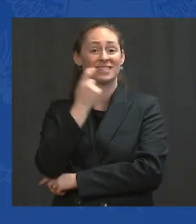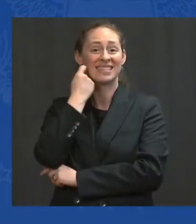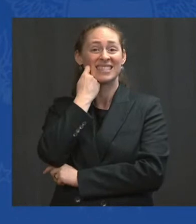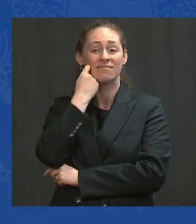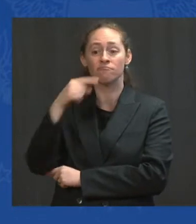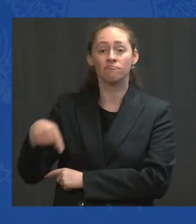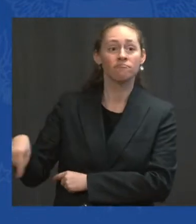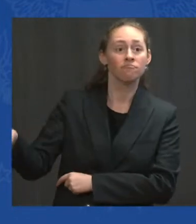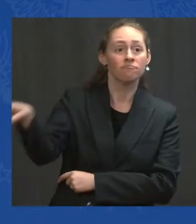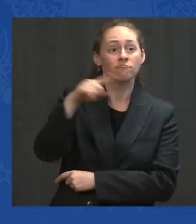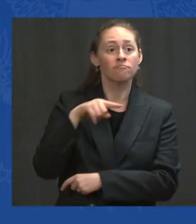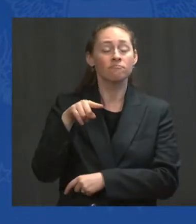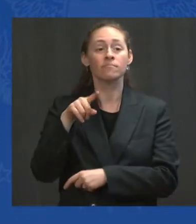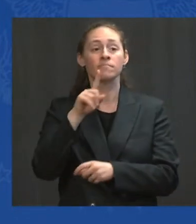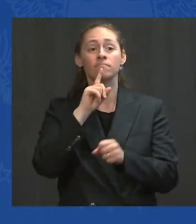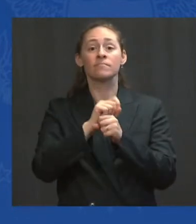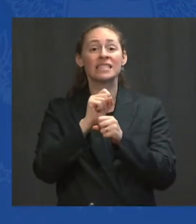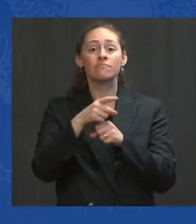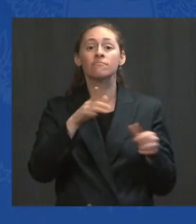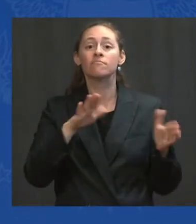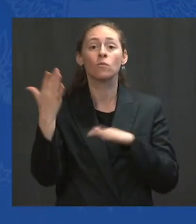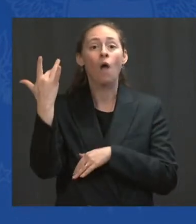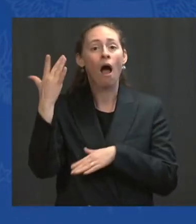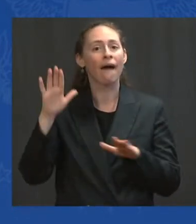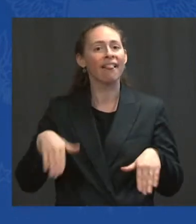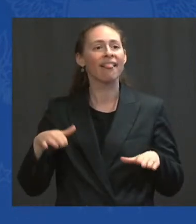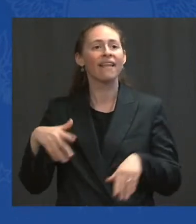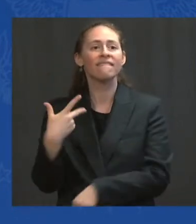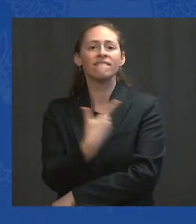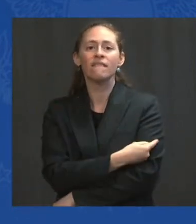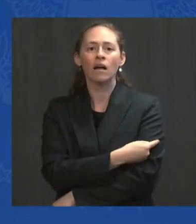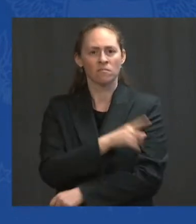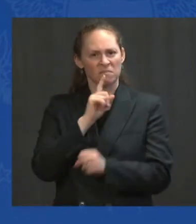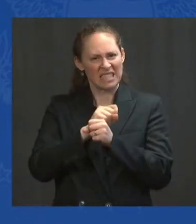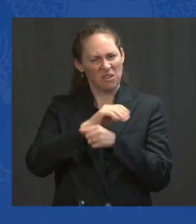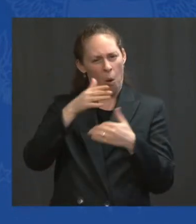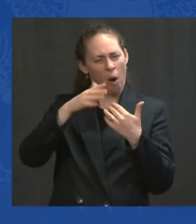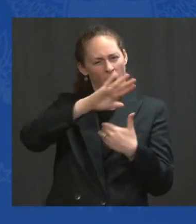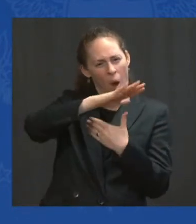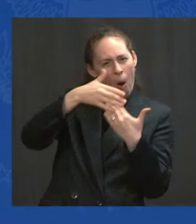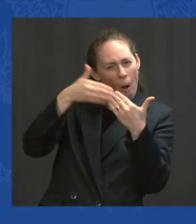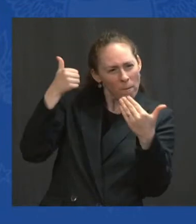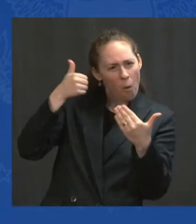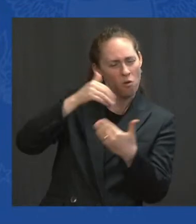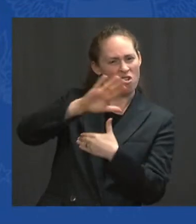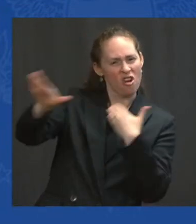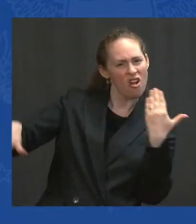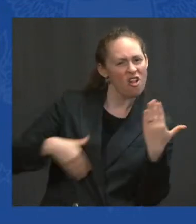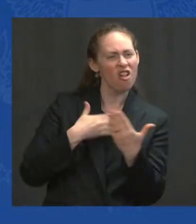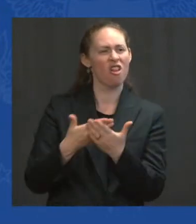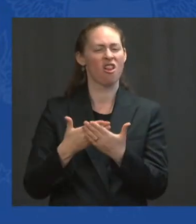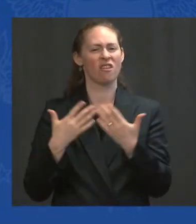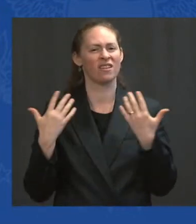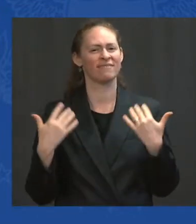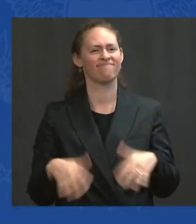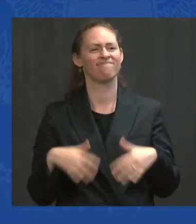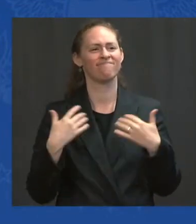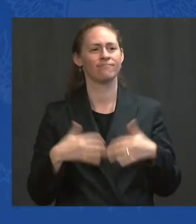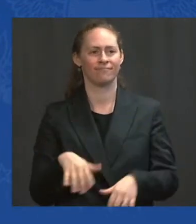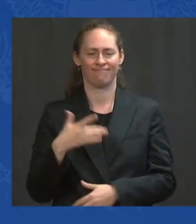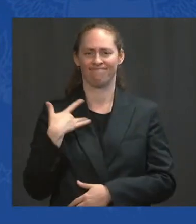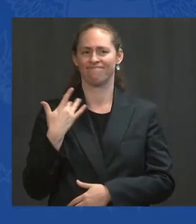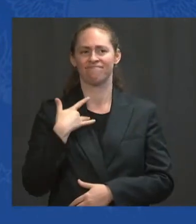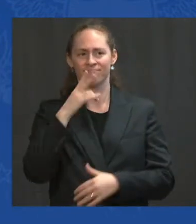among unvaccinated individuals. And to be clear, there will likely continue to be an increase in cases